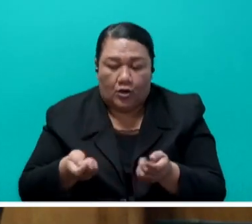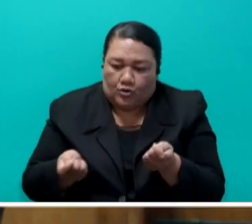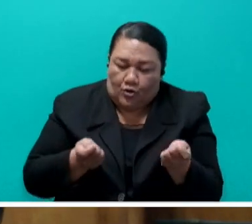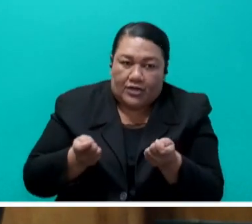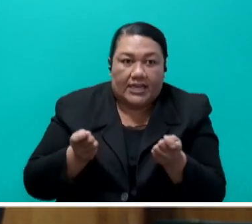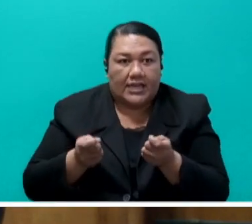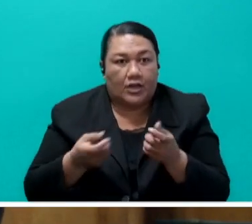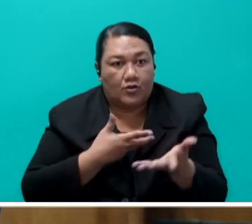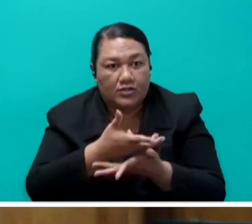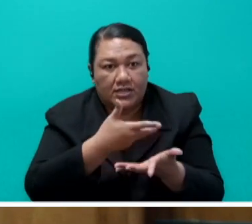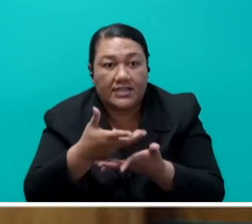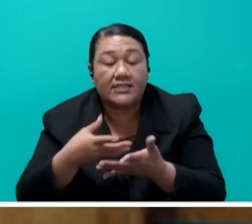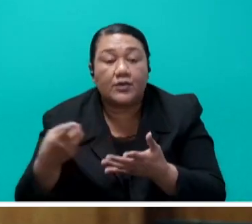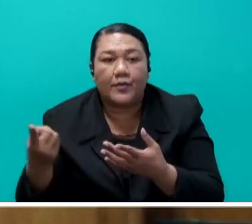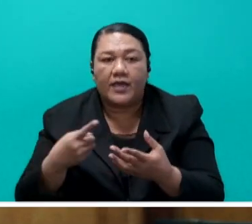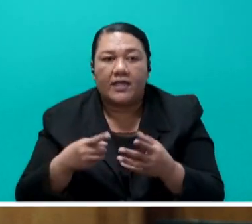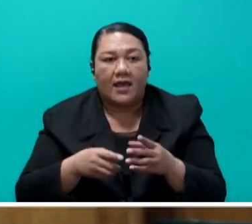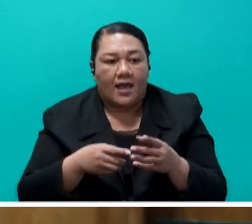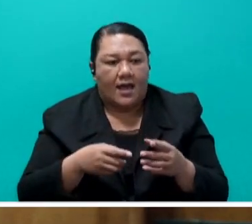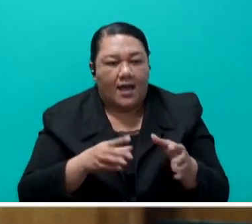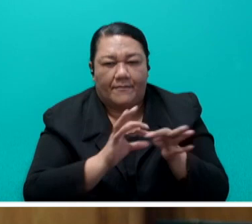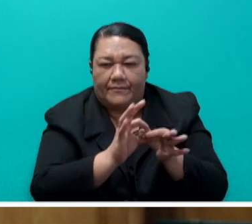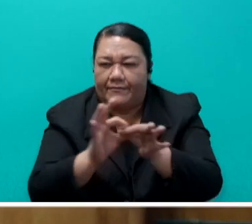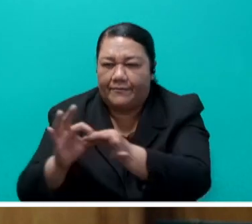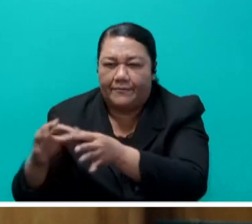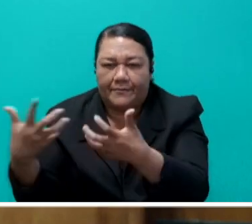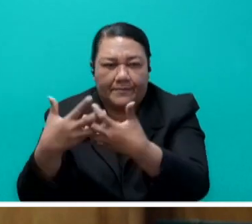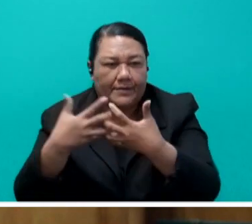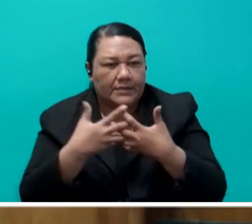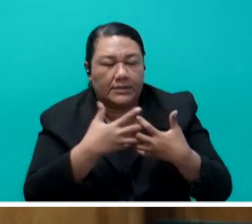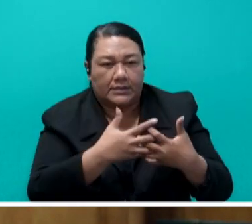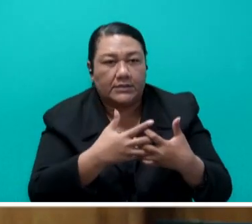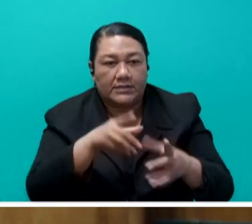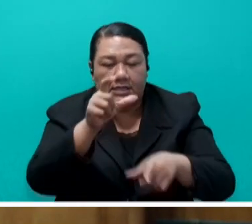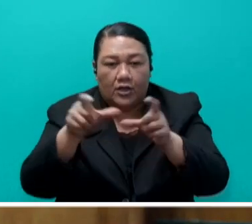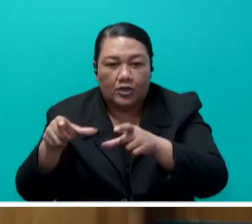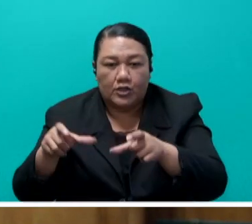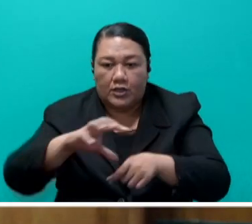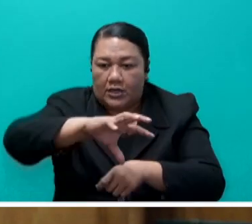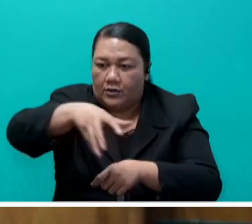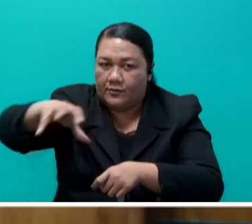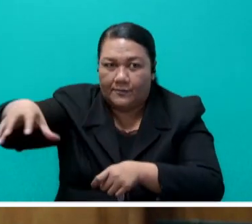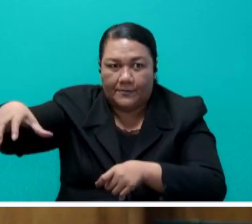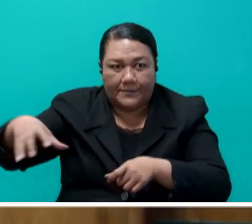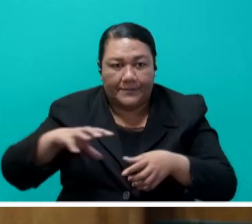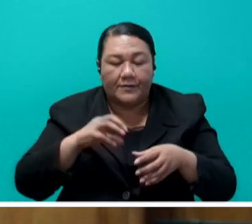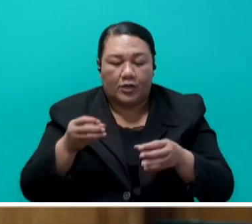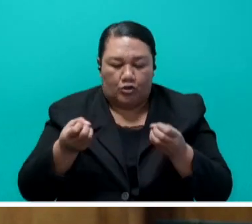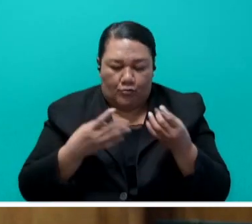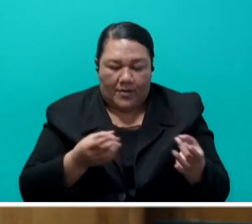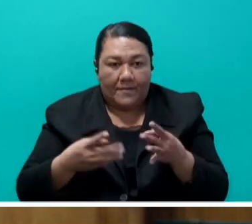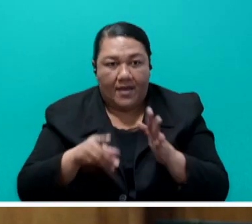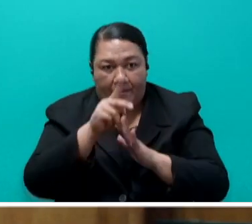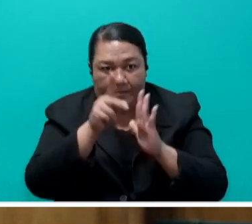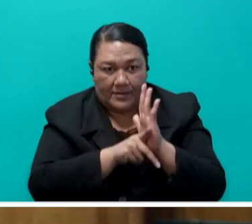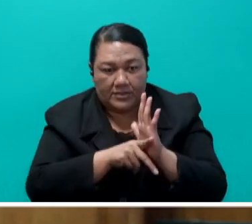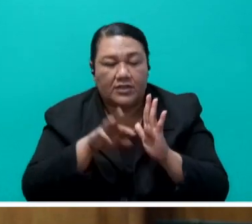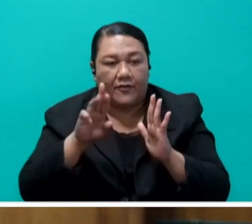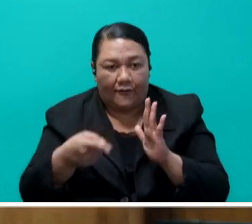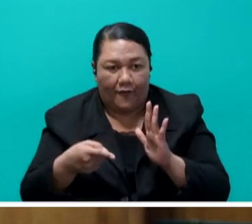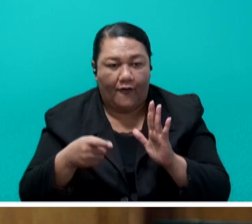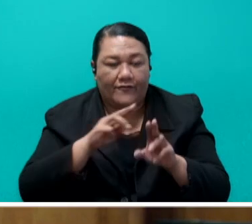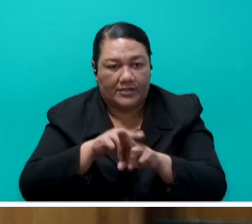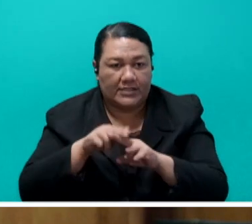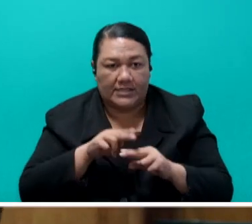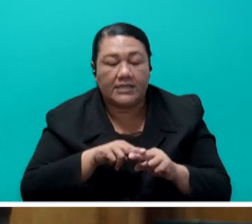consultations with relevant agencies and stakeholders to prepare Fiji's policy statement. On these reports, once